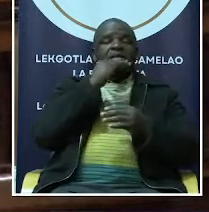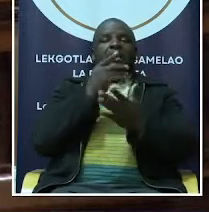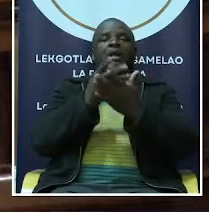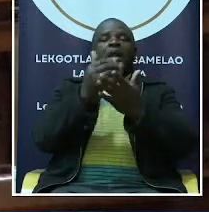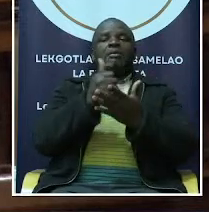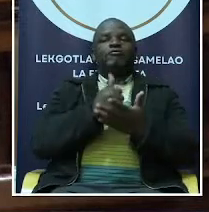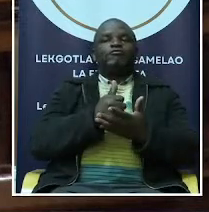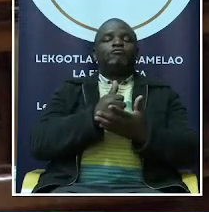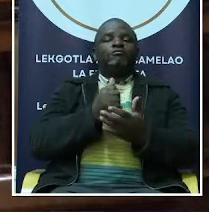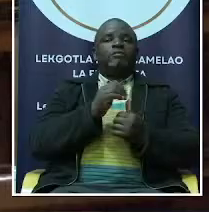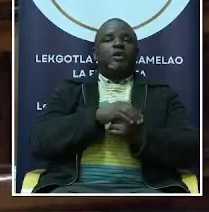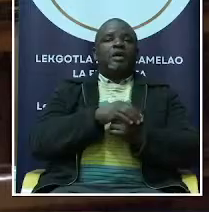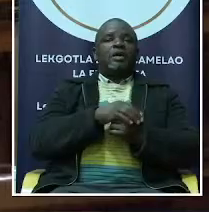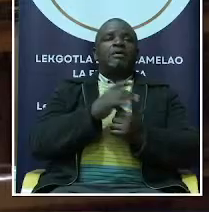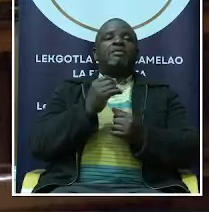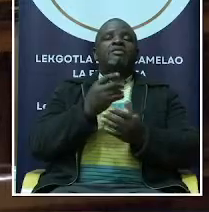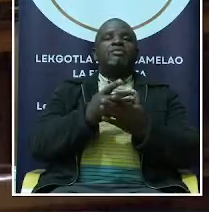to